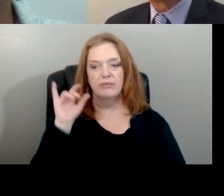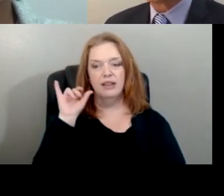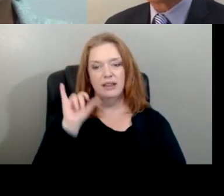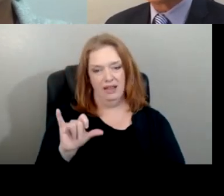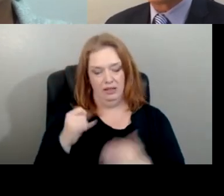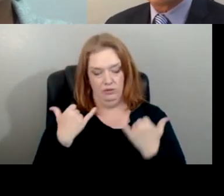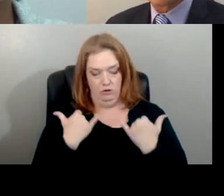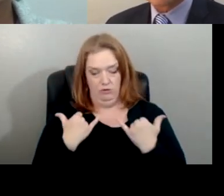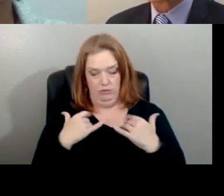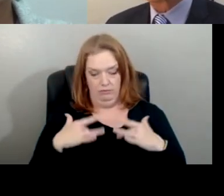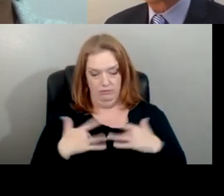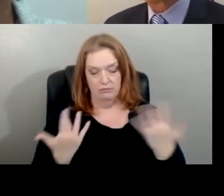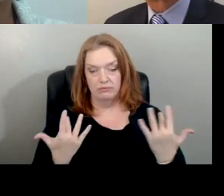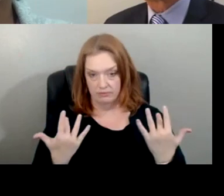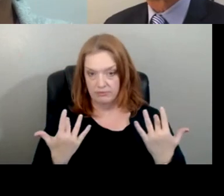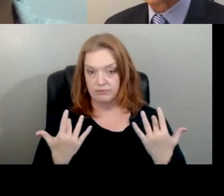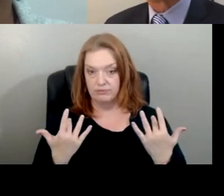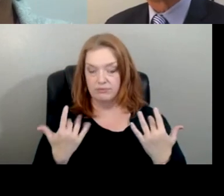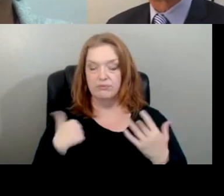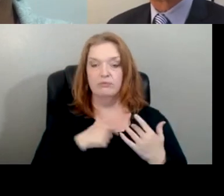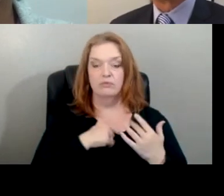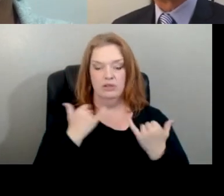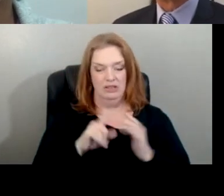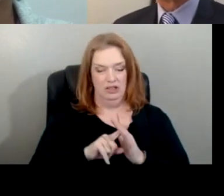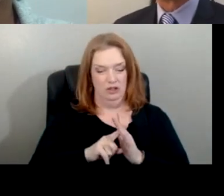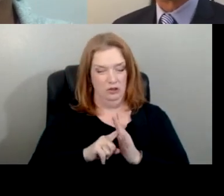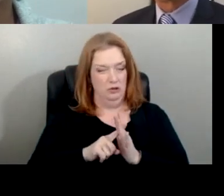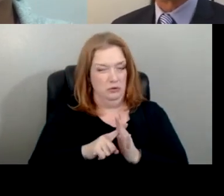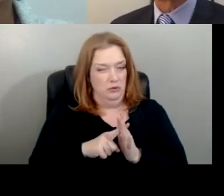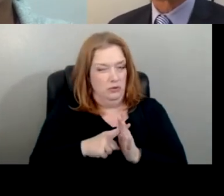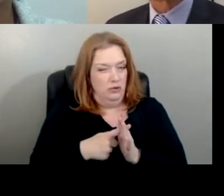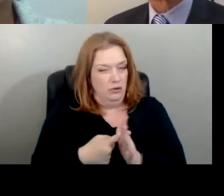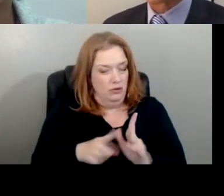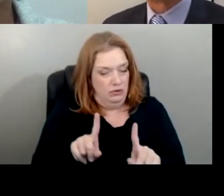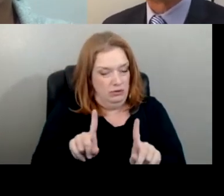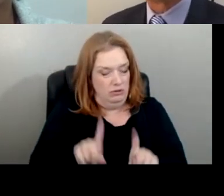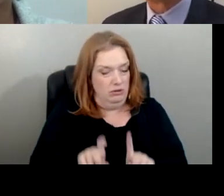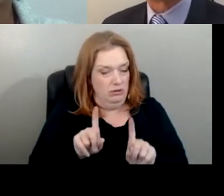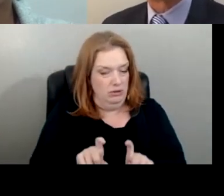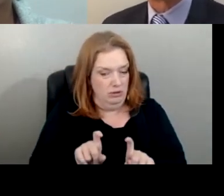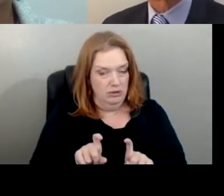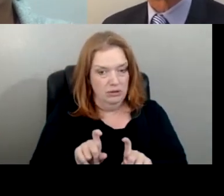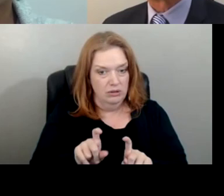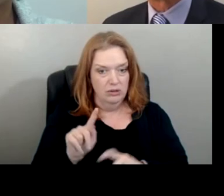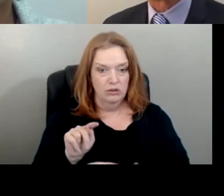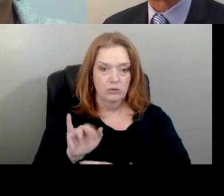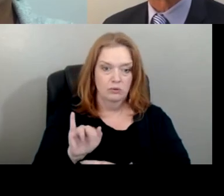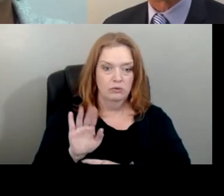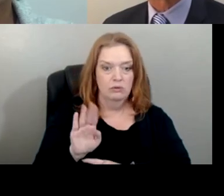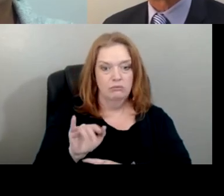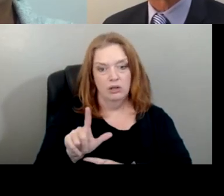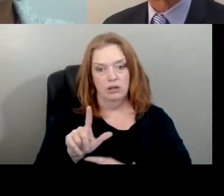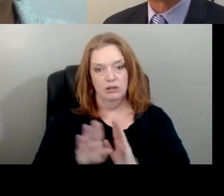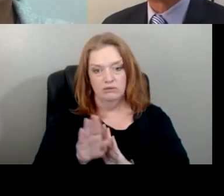now. We're actually starting some trial plans or tribal developments of tribal community